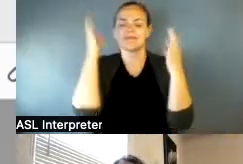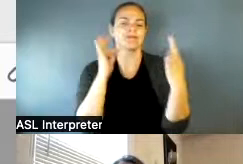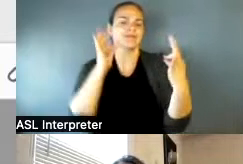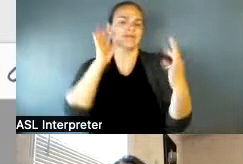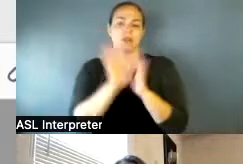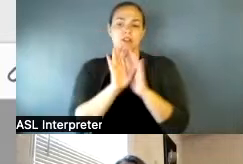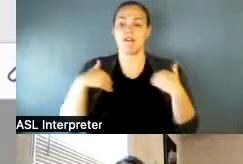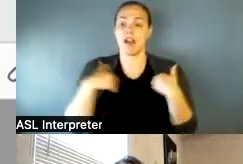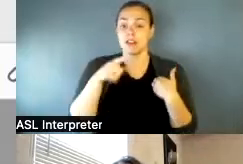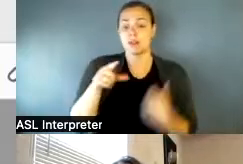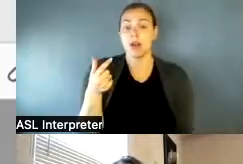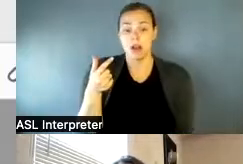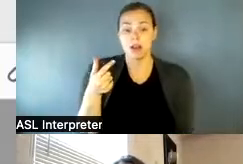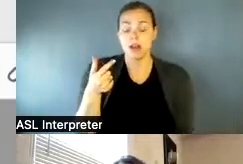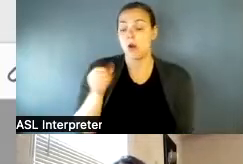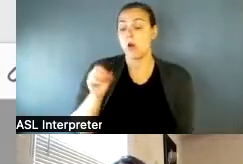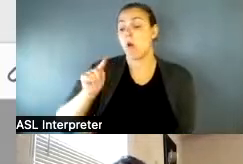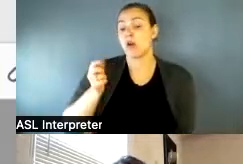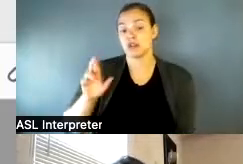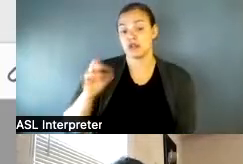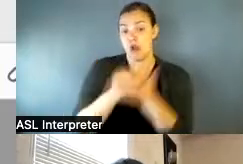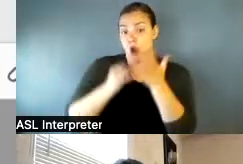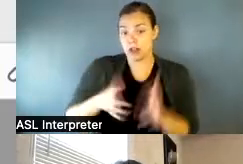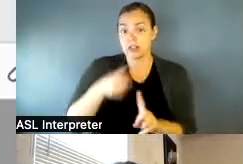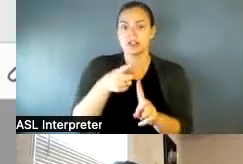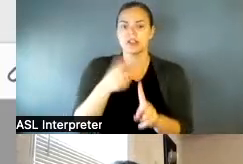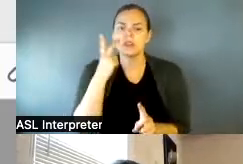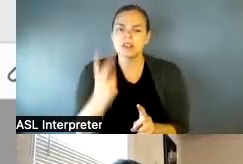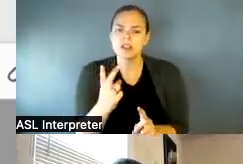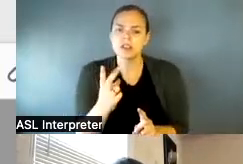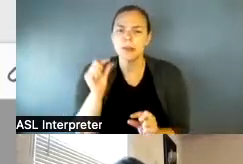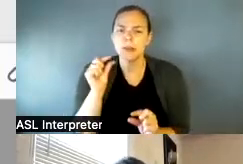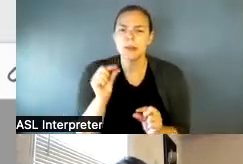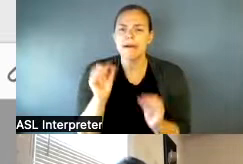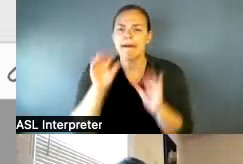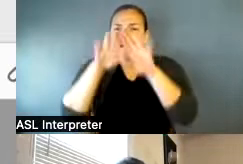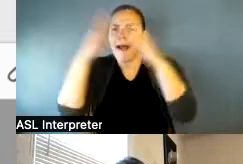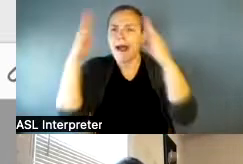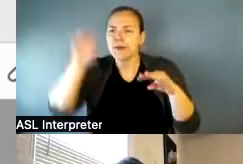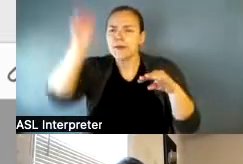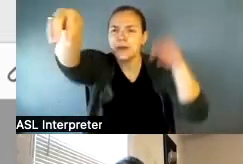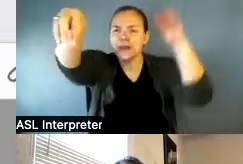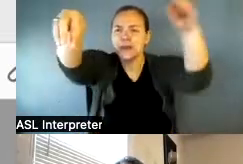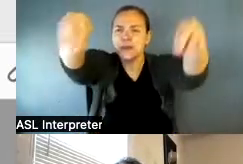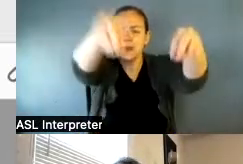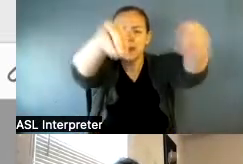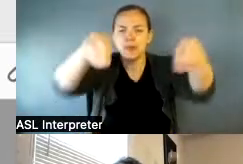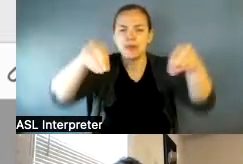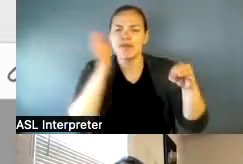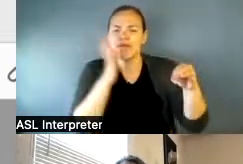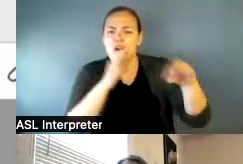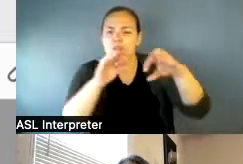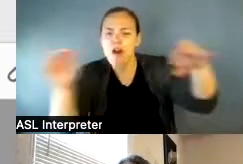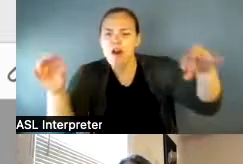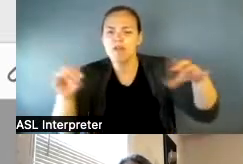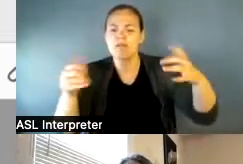by Gorter, you see sort of very, very tiny little houses and farms in the background, but nature is